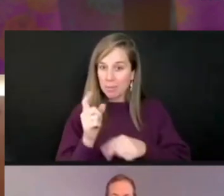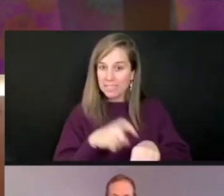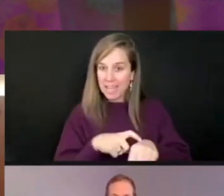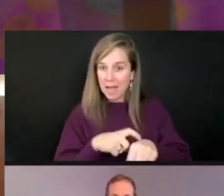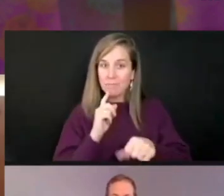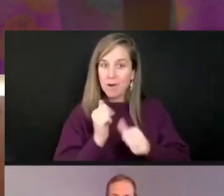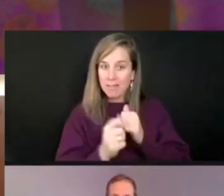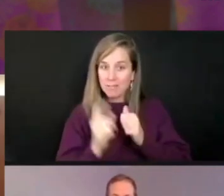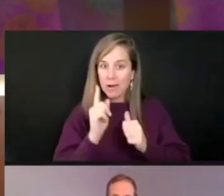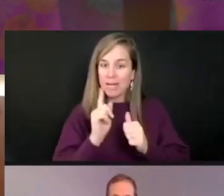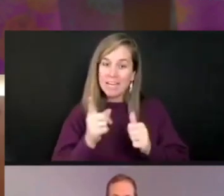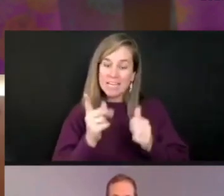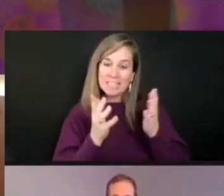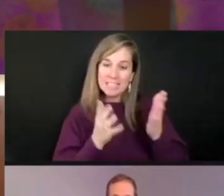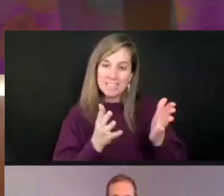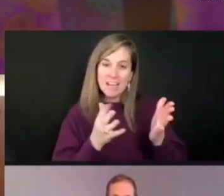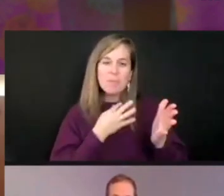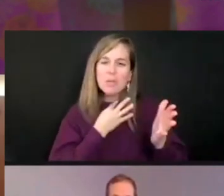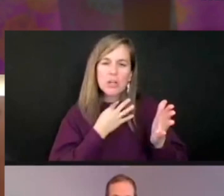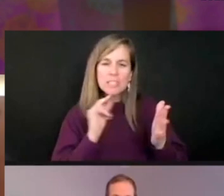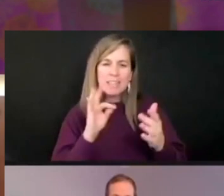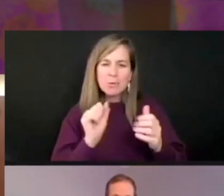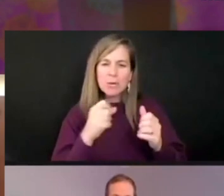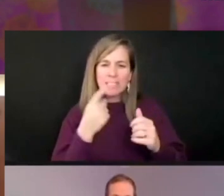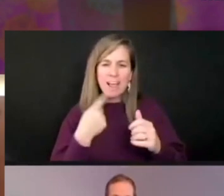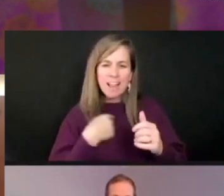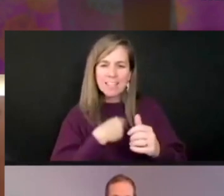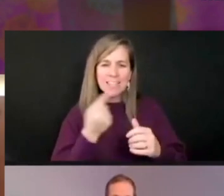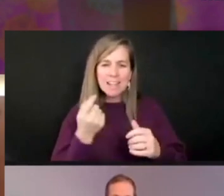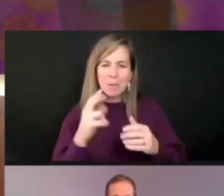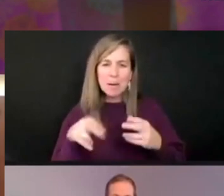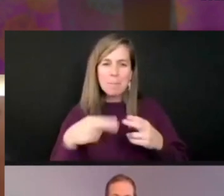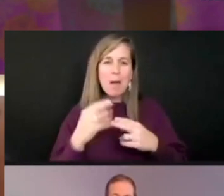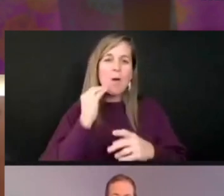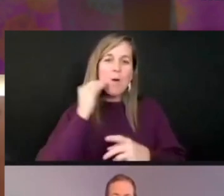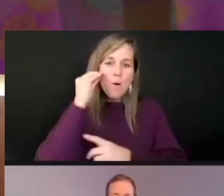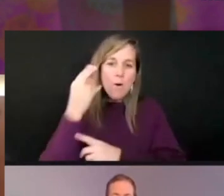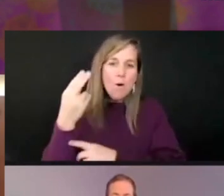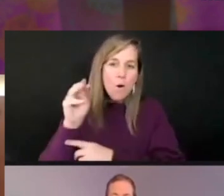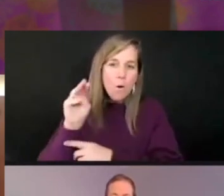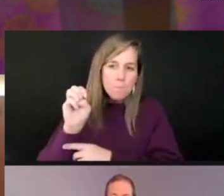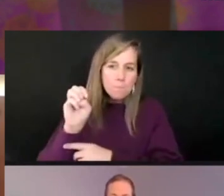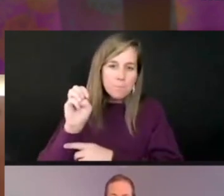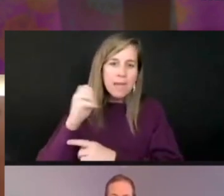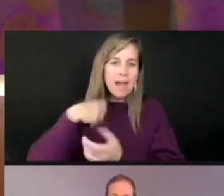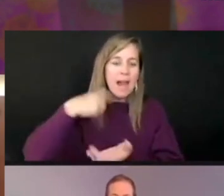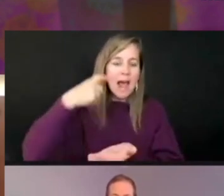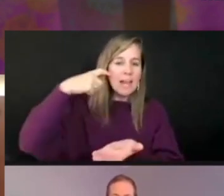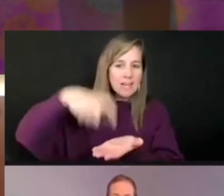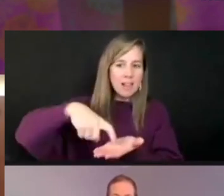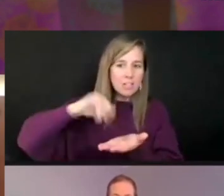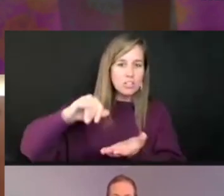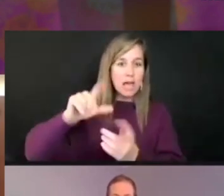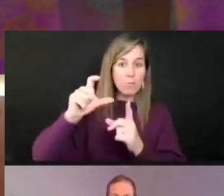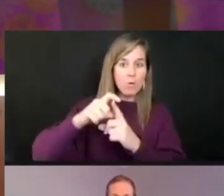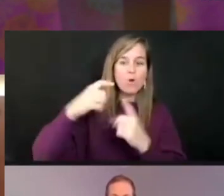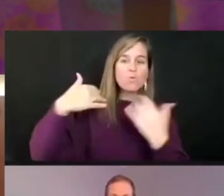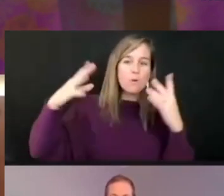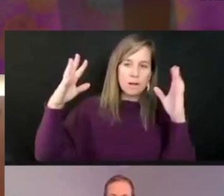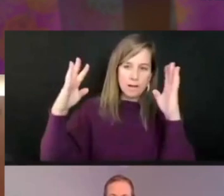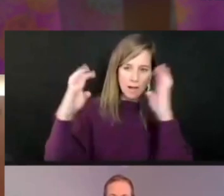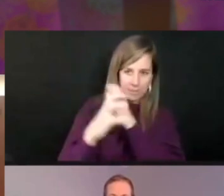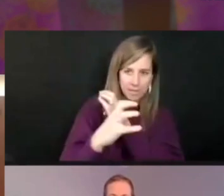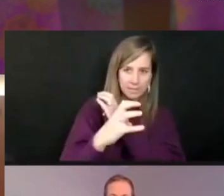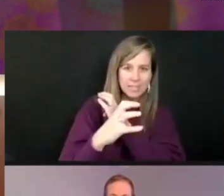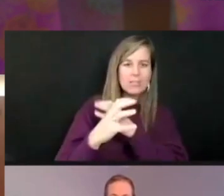everyone is I was curious if you could tell us a little bit about home. And I acknowledge that that is a word that has a lot of complexities,